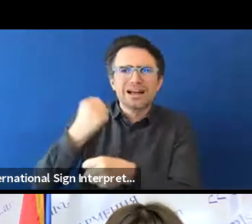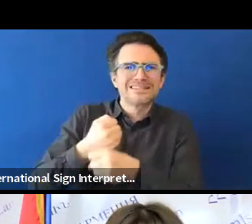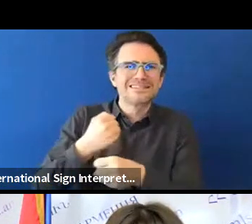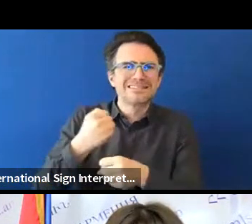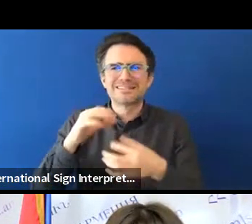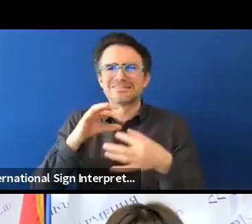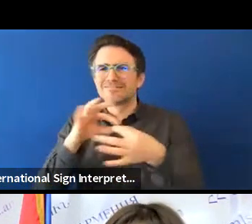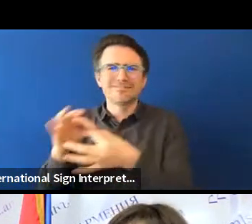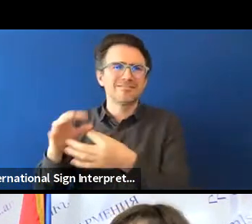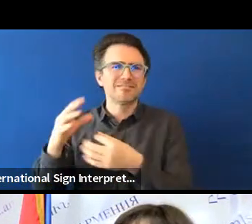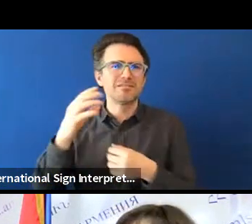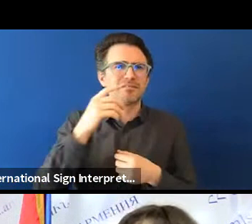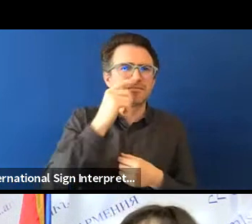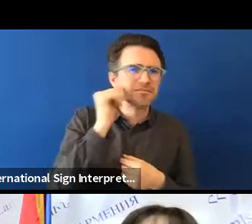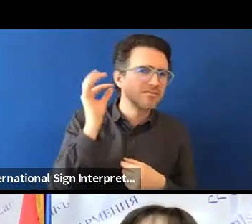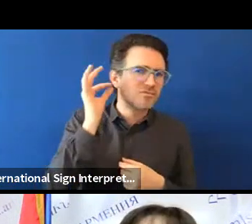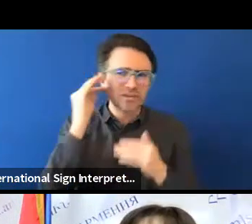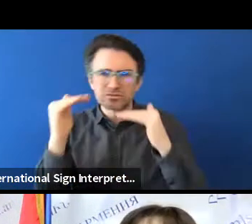child marriage.